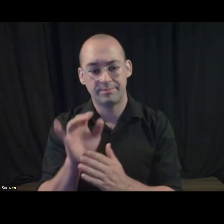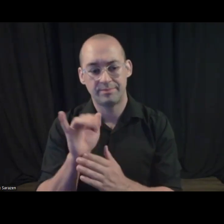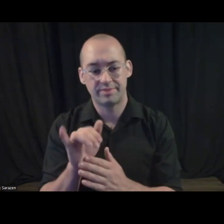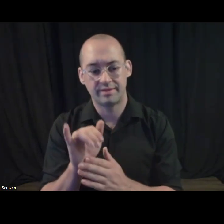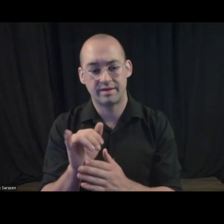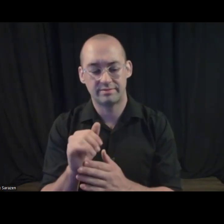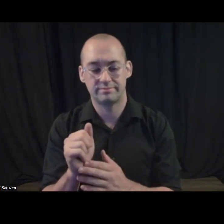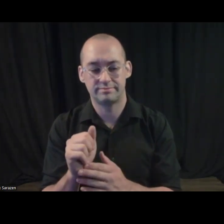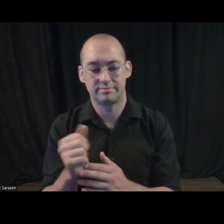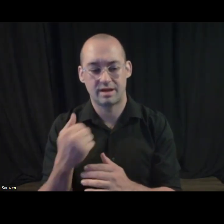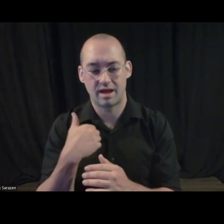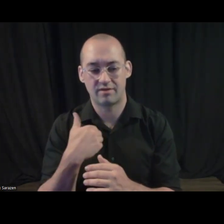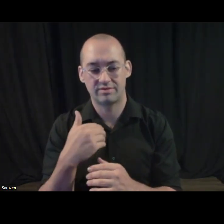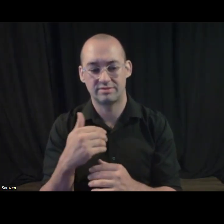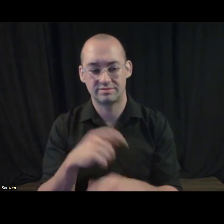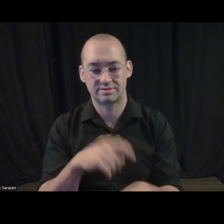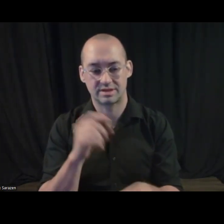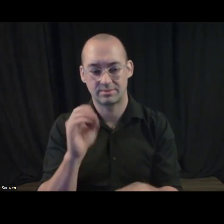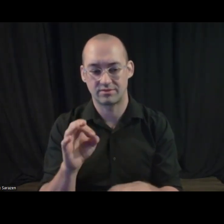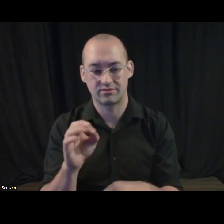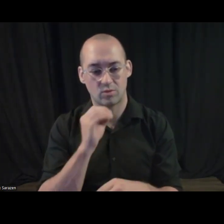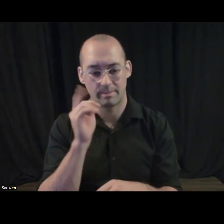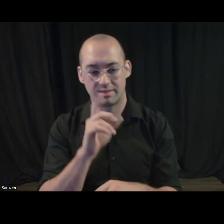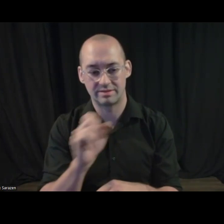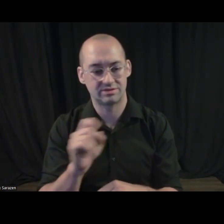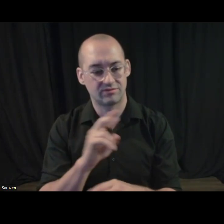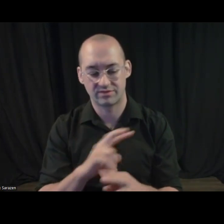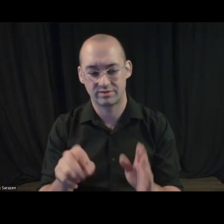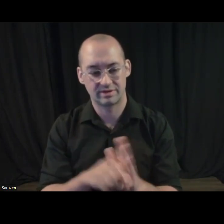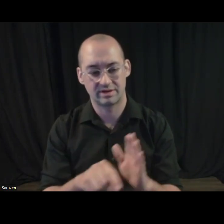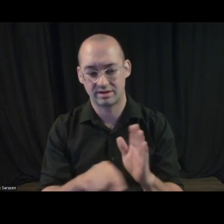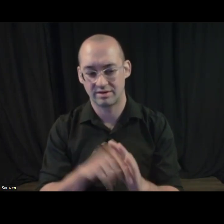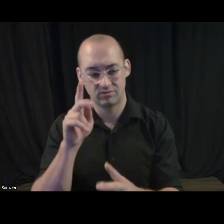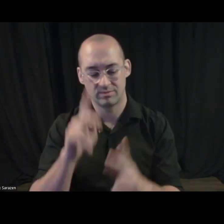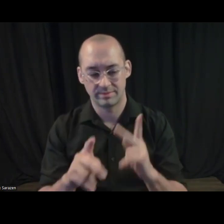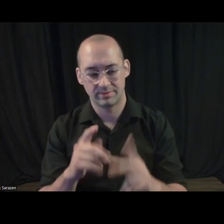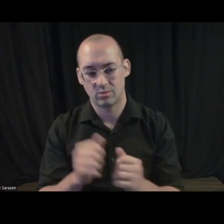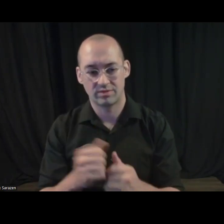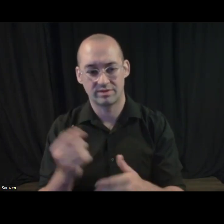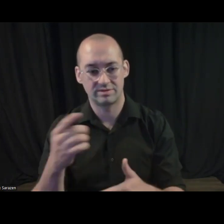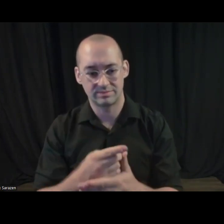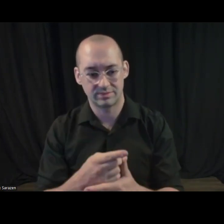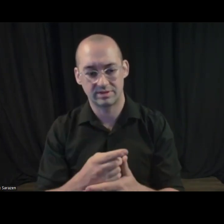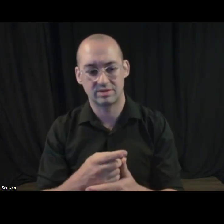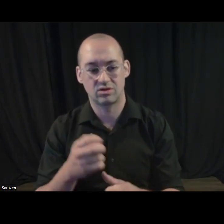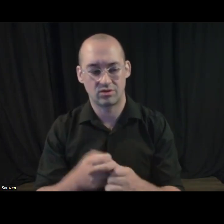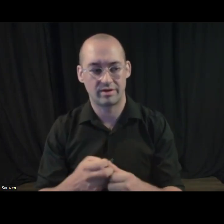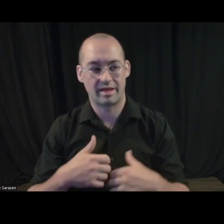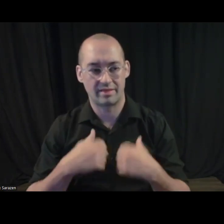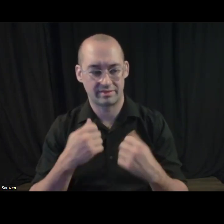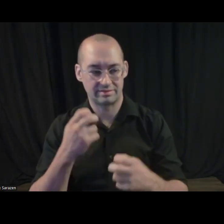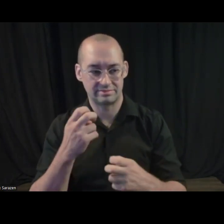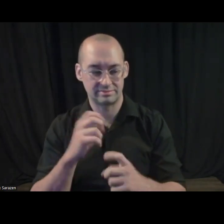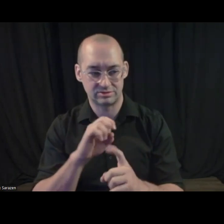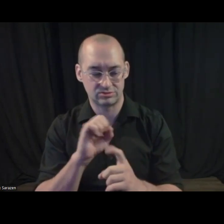period of unsheltered homelessness could be really detrimental for folks who have disabilities or chronic health conditions or who are older adults. And